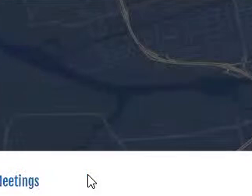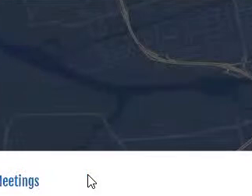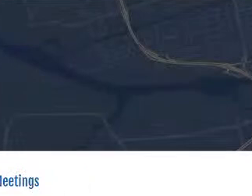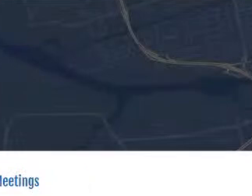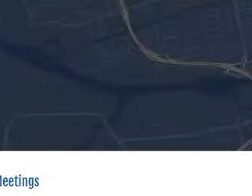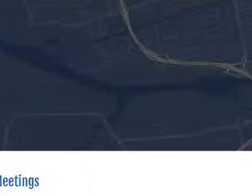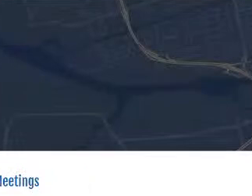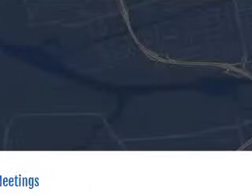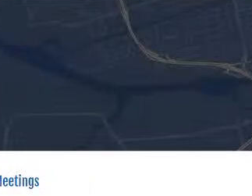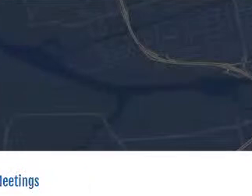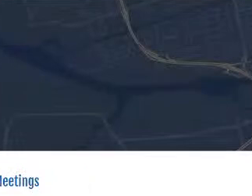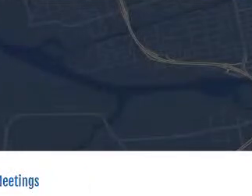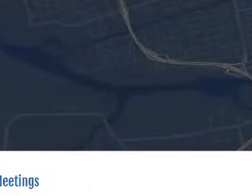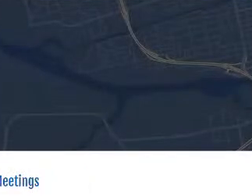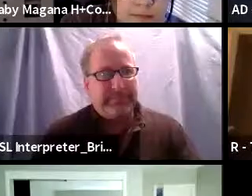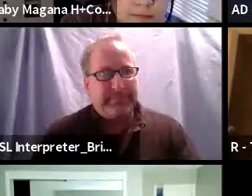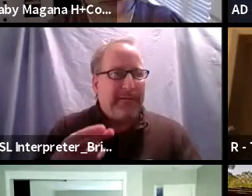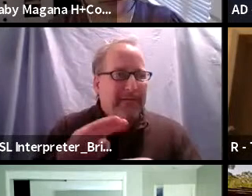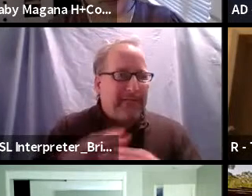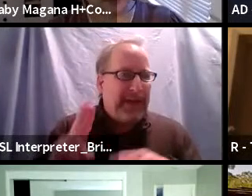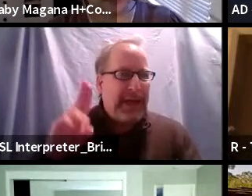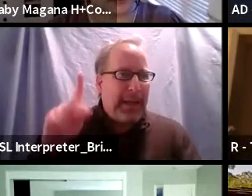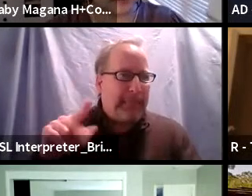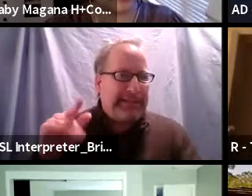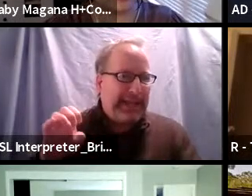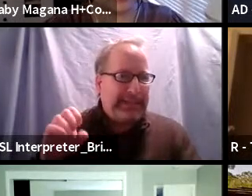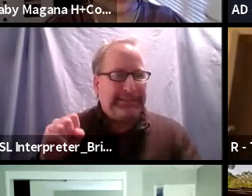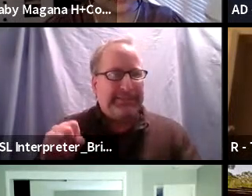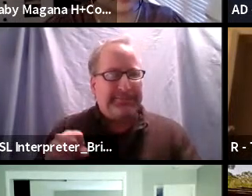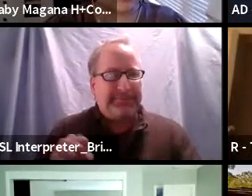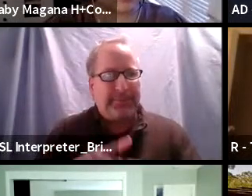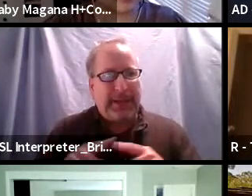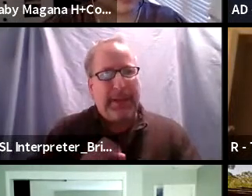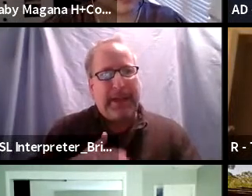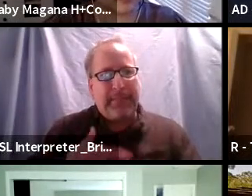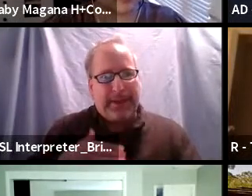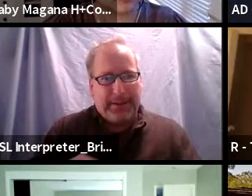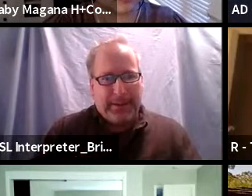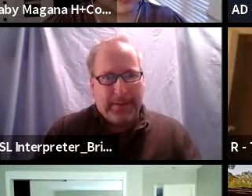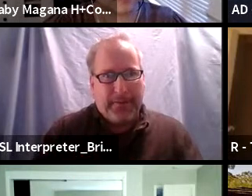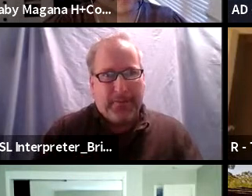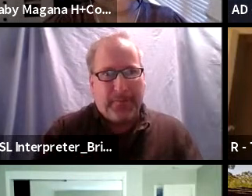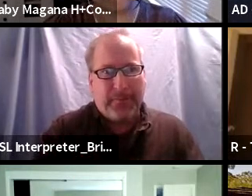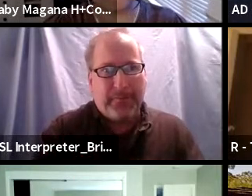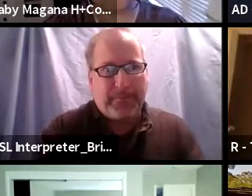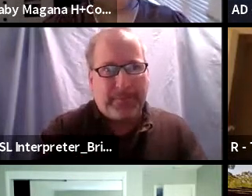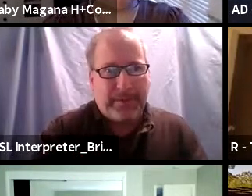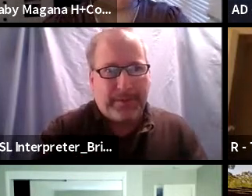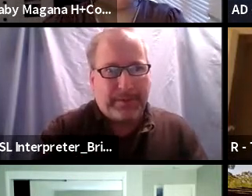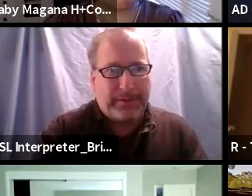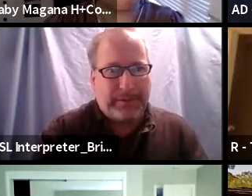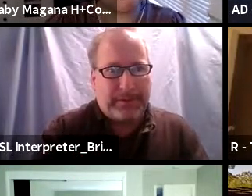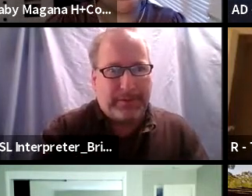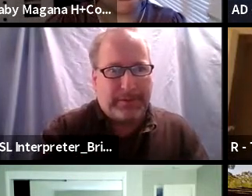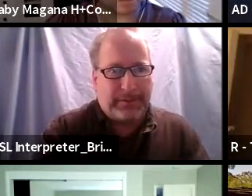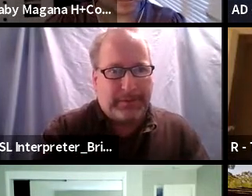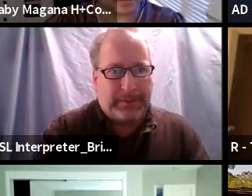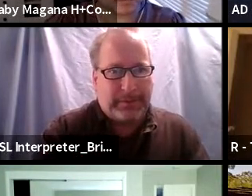the quickest updates. But I'm happy. I know we can't probably spend half an hour every meeting